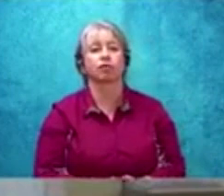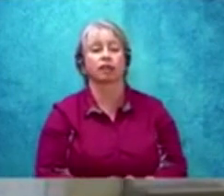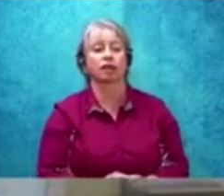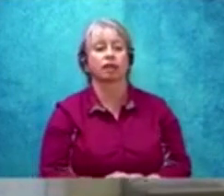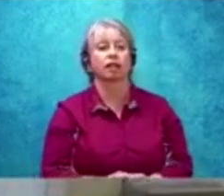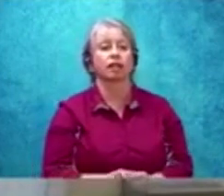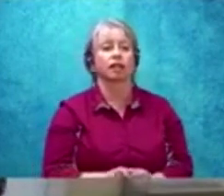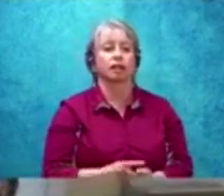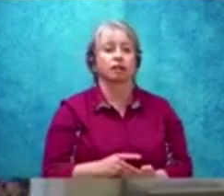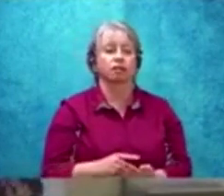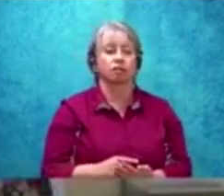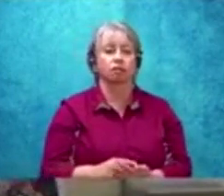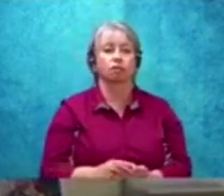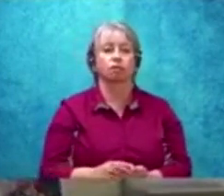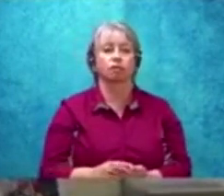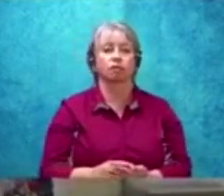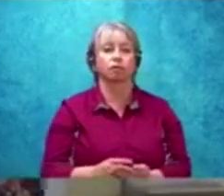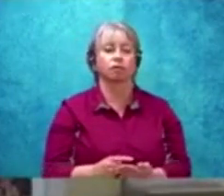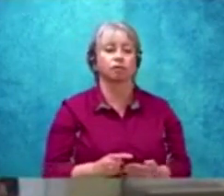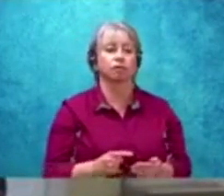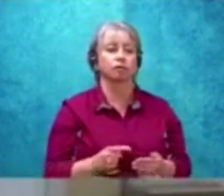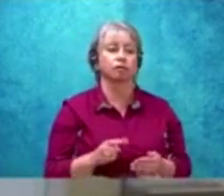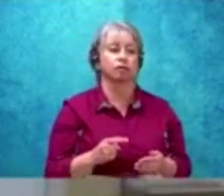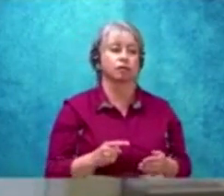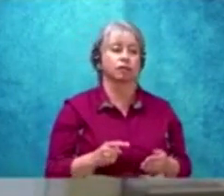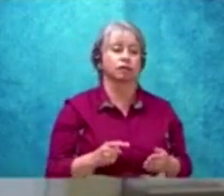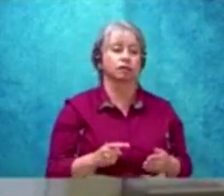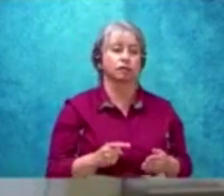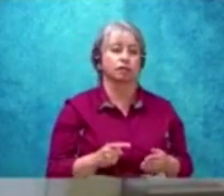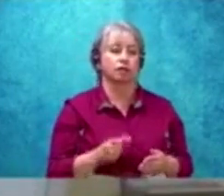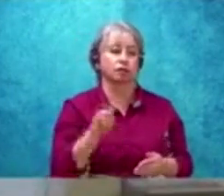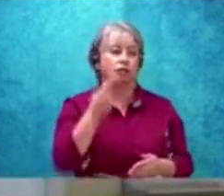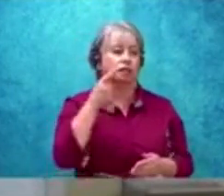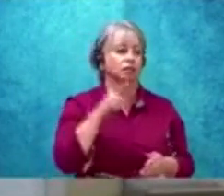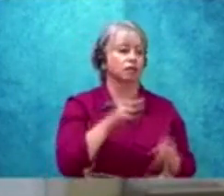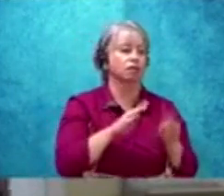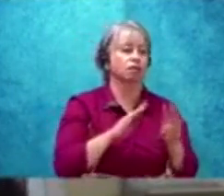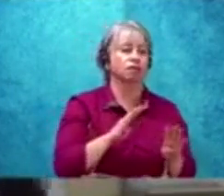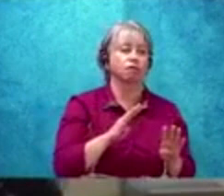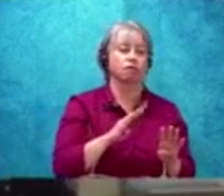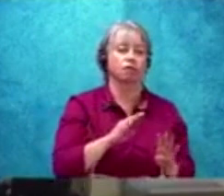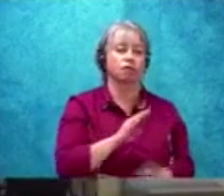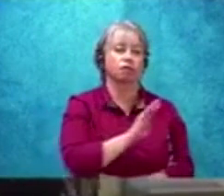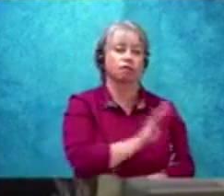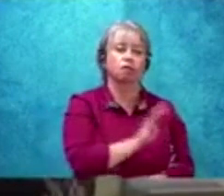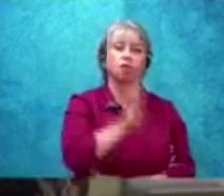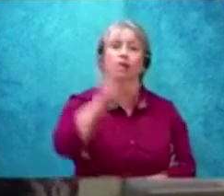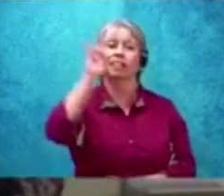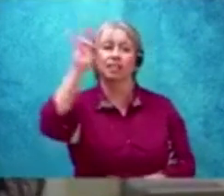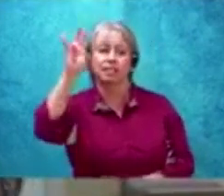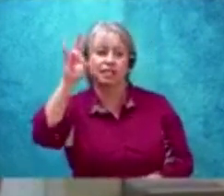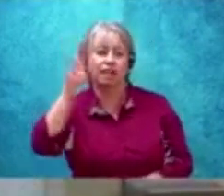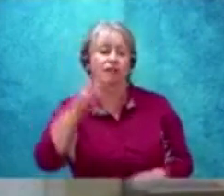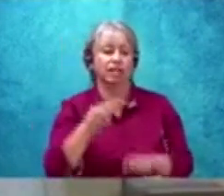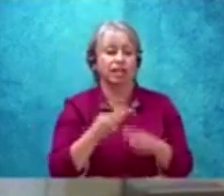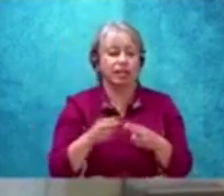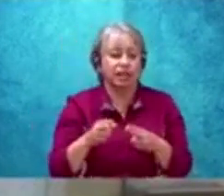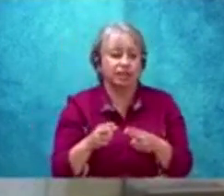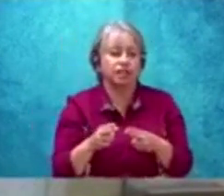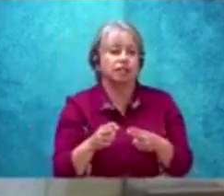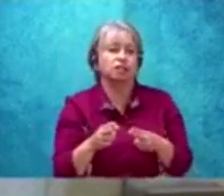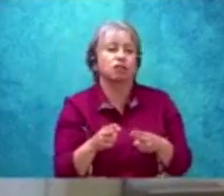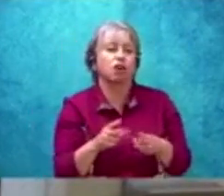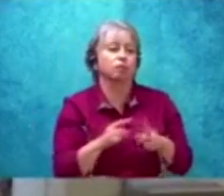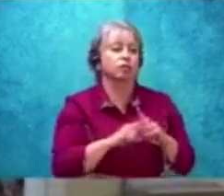up. It's the longest between the 4 and the 7. It's the shortest length between the start and the